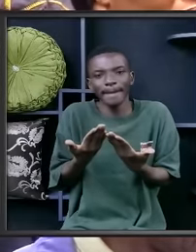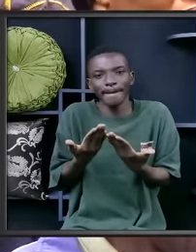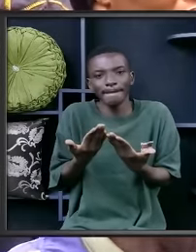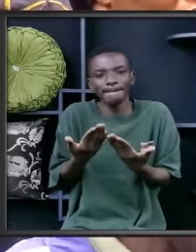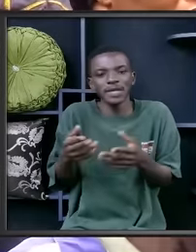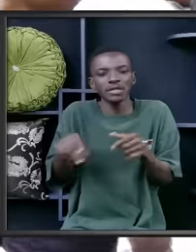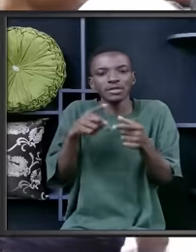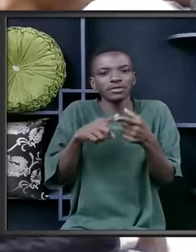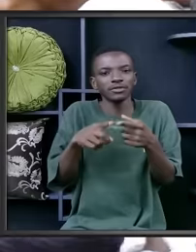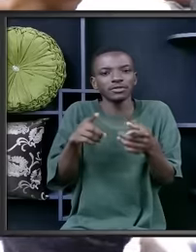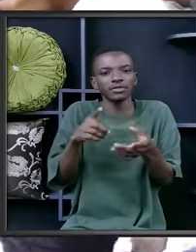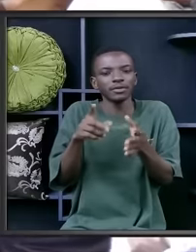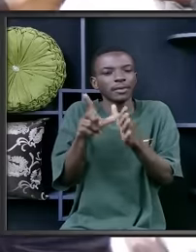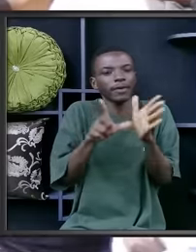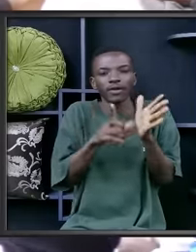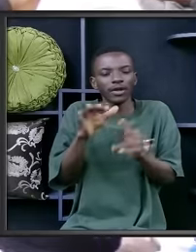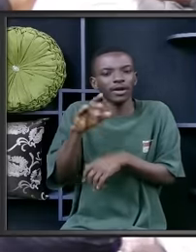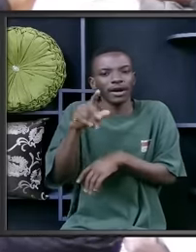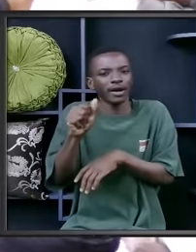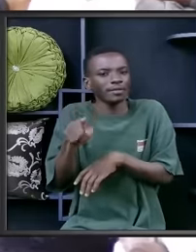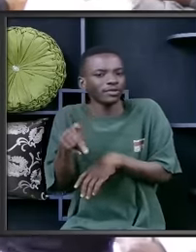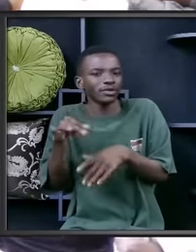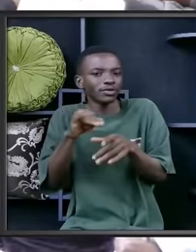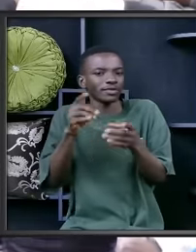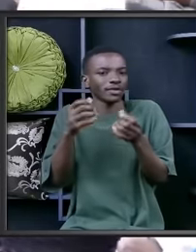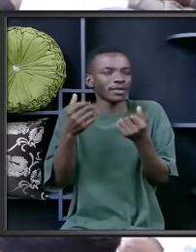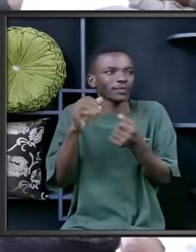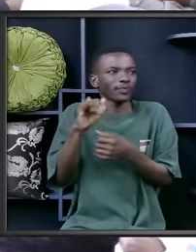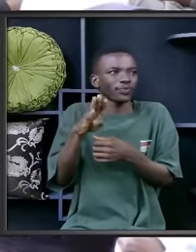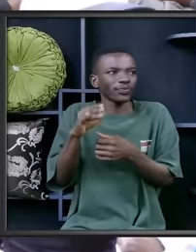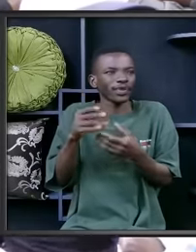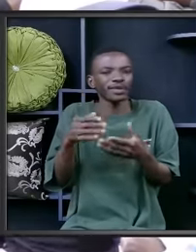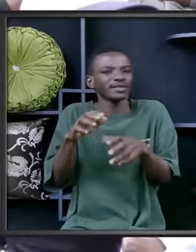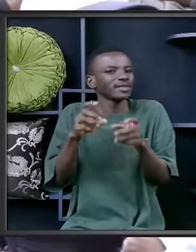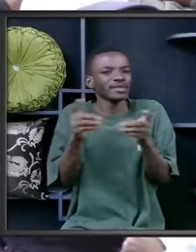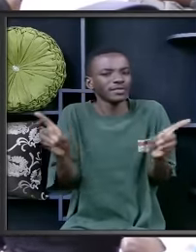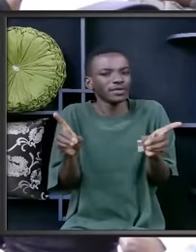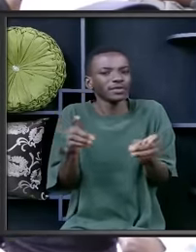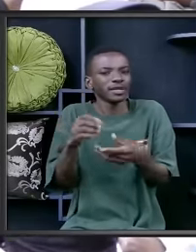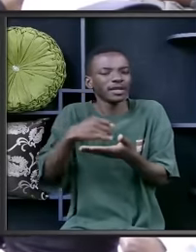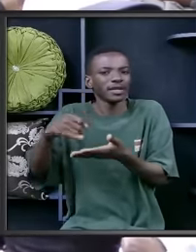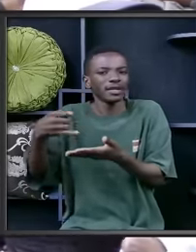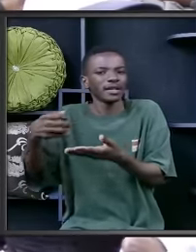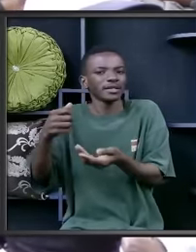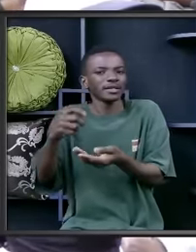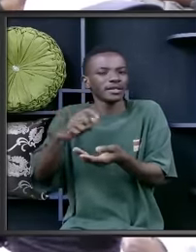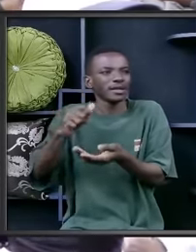I can't run to Barrister Akpo for a back leak. He can't tell and say, Barrister Akpo help. He can't say na separation. Now he can't write go give her. He can't they beg. Now he come